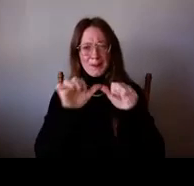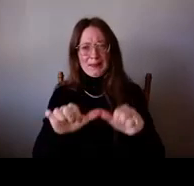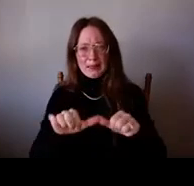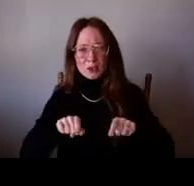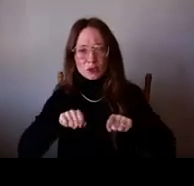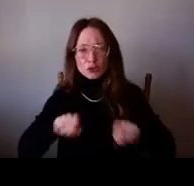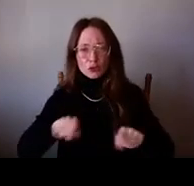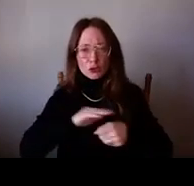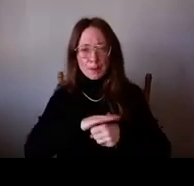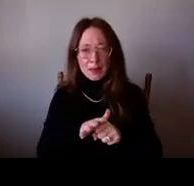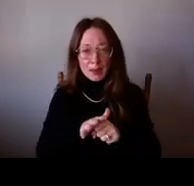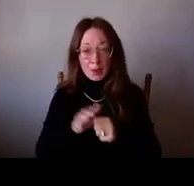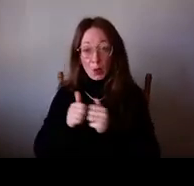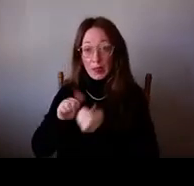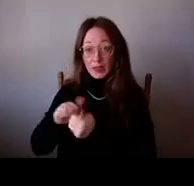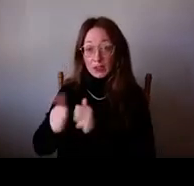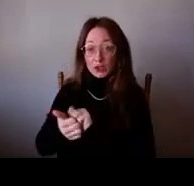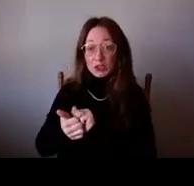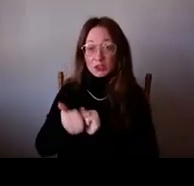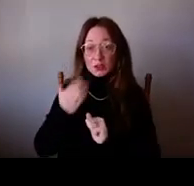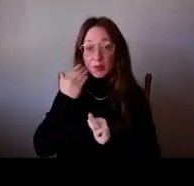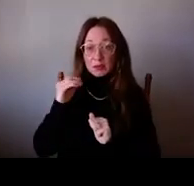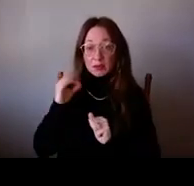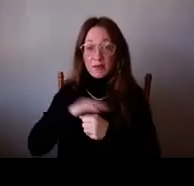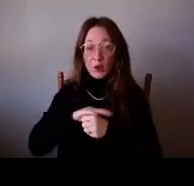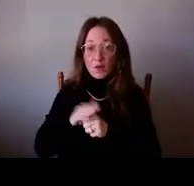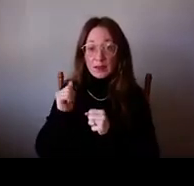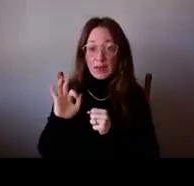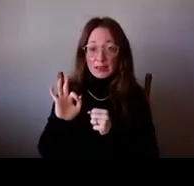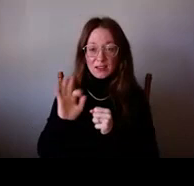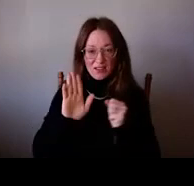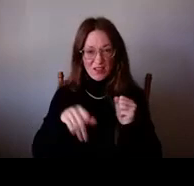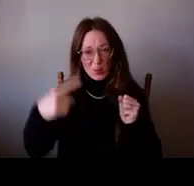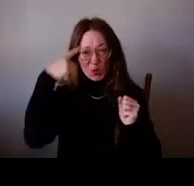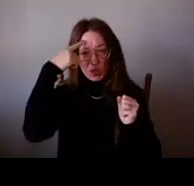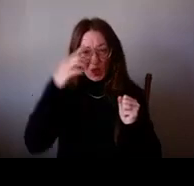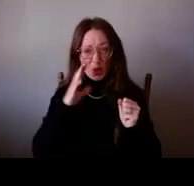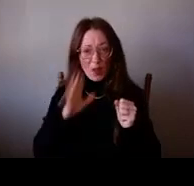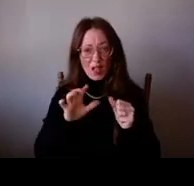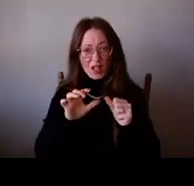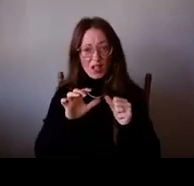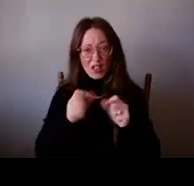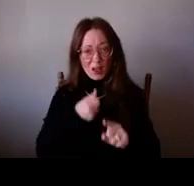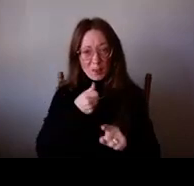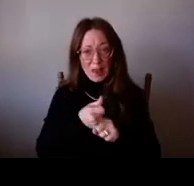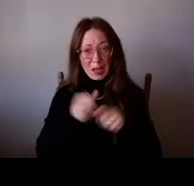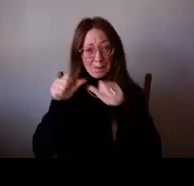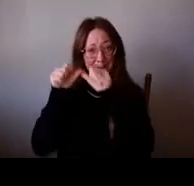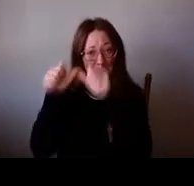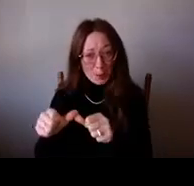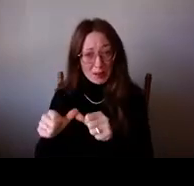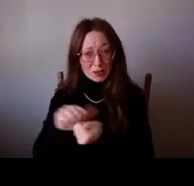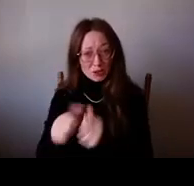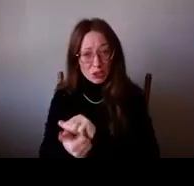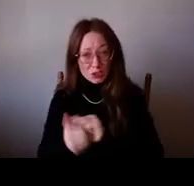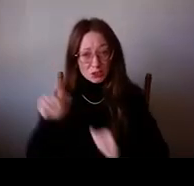the changes we've had due to COVID-19, do you think this will cause permanent changes in how service delivery is provided to our